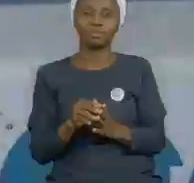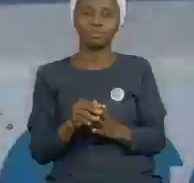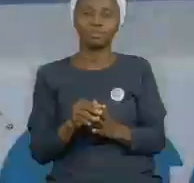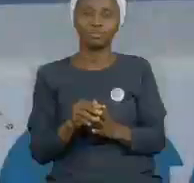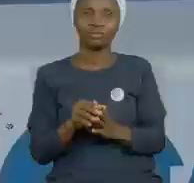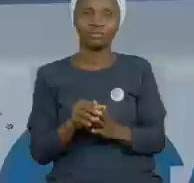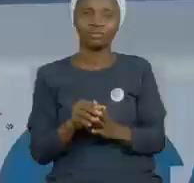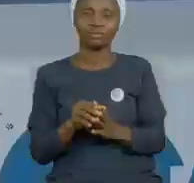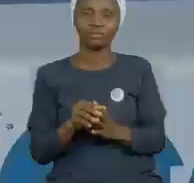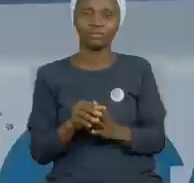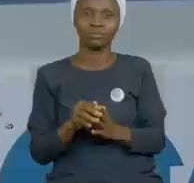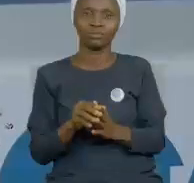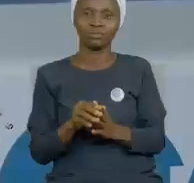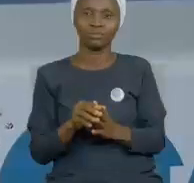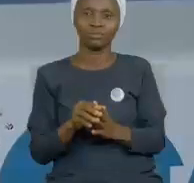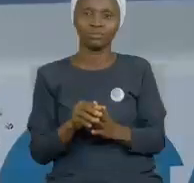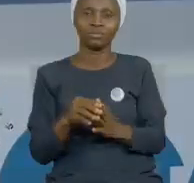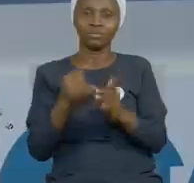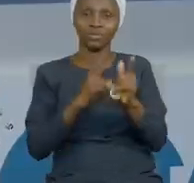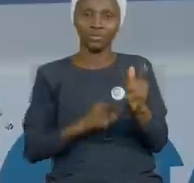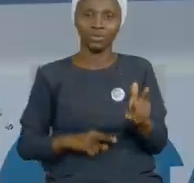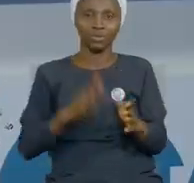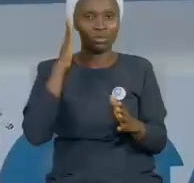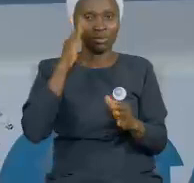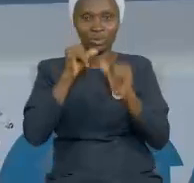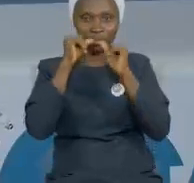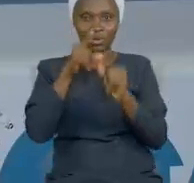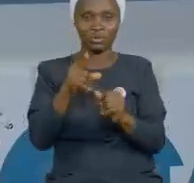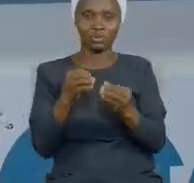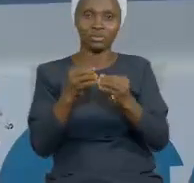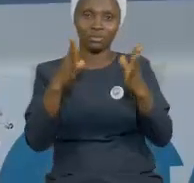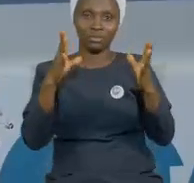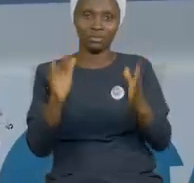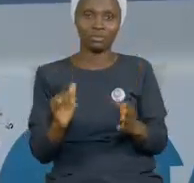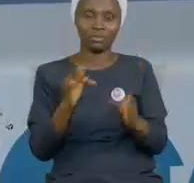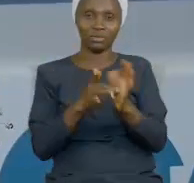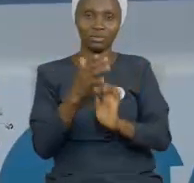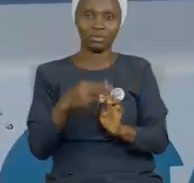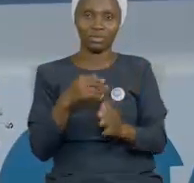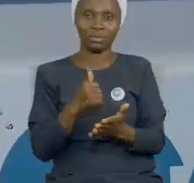And the Lord shall bless you abundantly. Oui, conseiller,